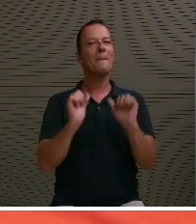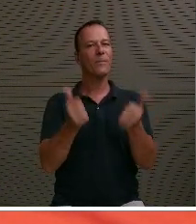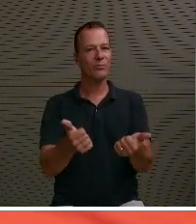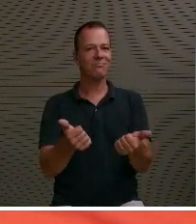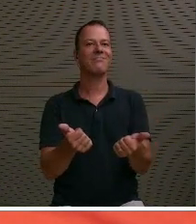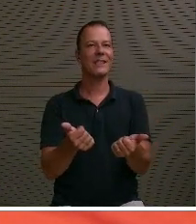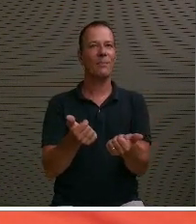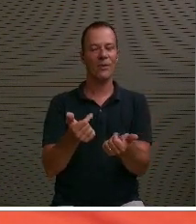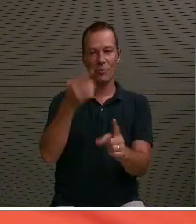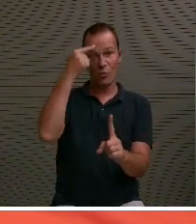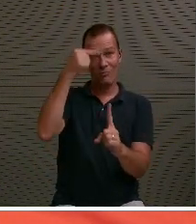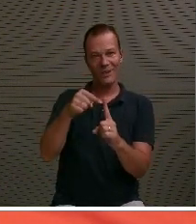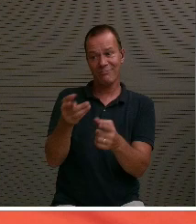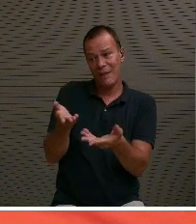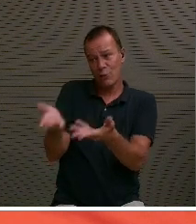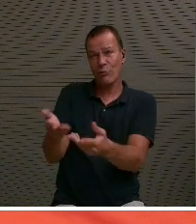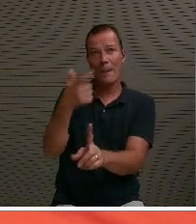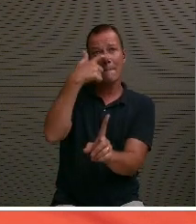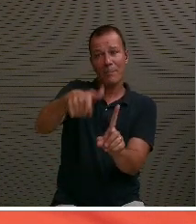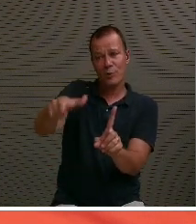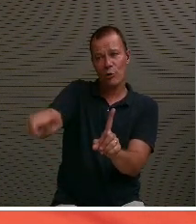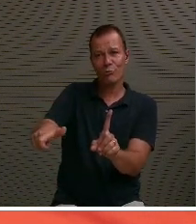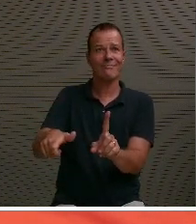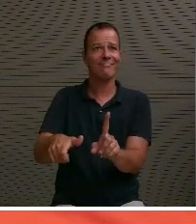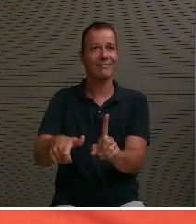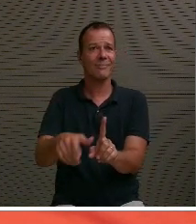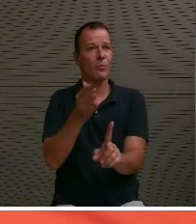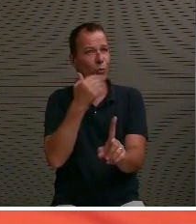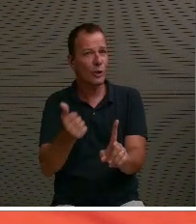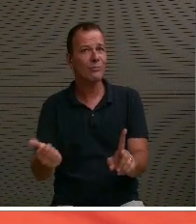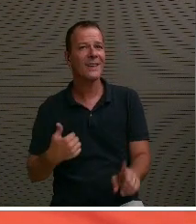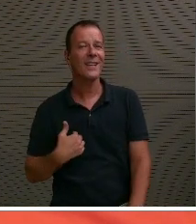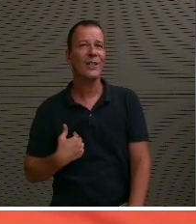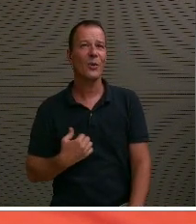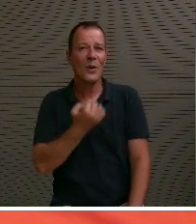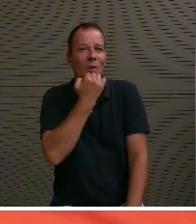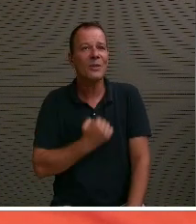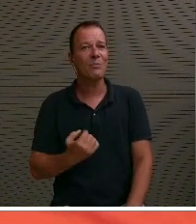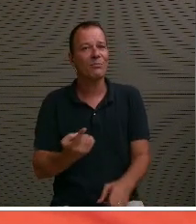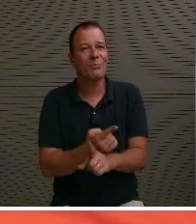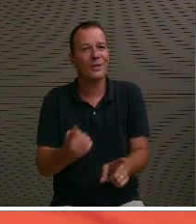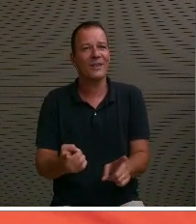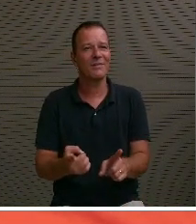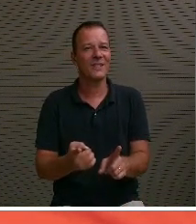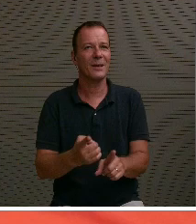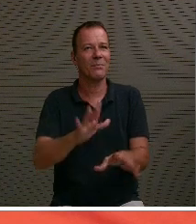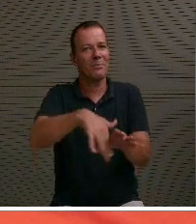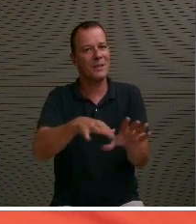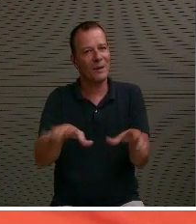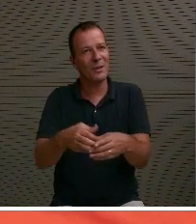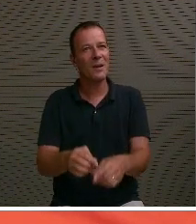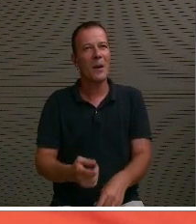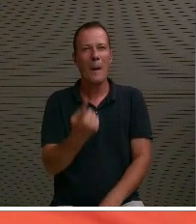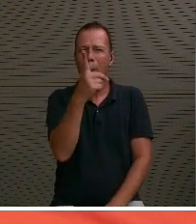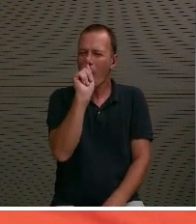for just helping human beings. It's a beautiful thing. And I'm really glad that I was able to be part of it, even if it